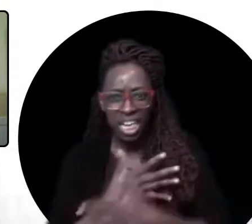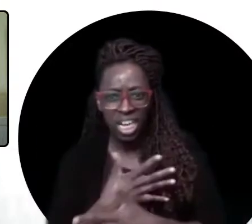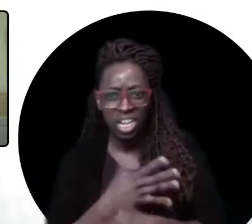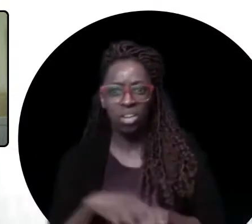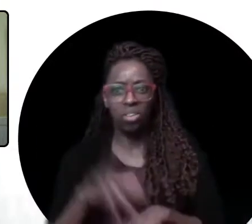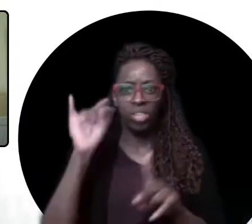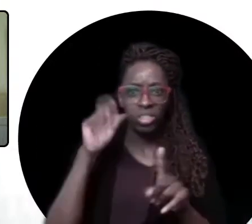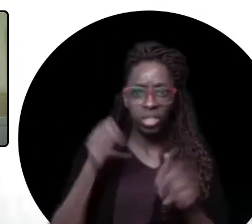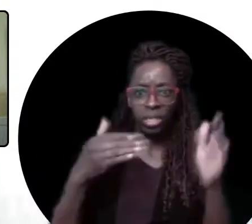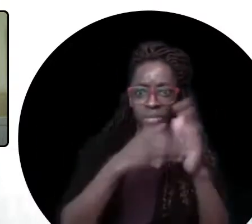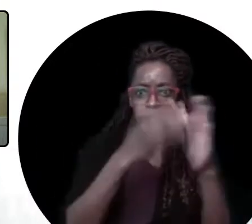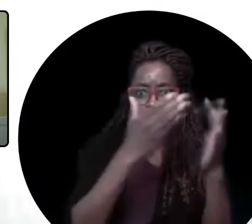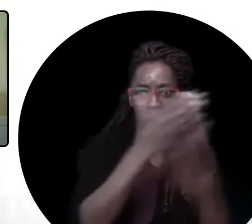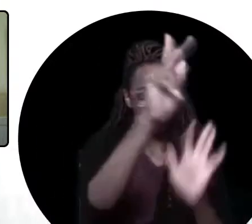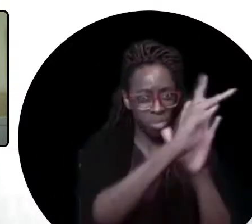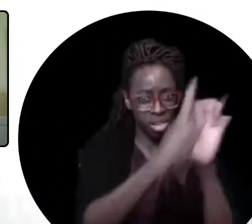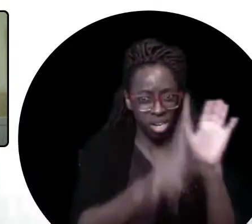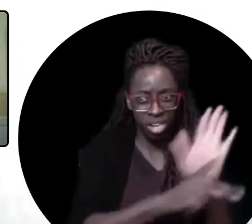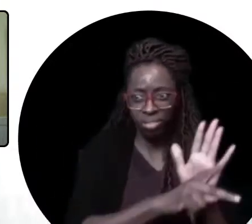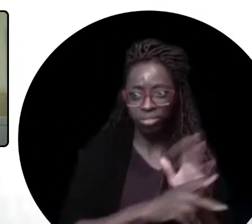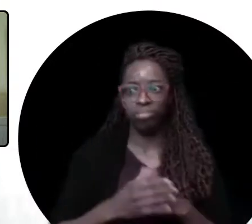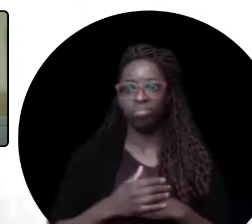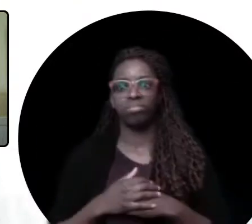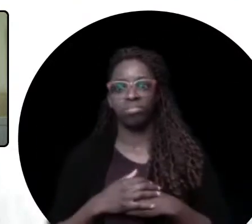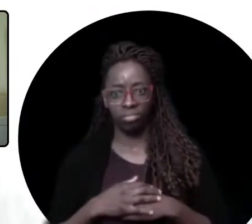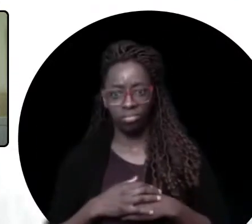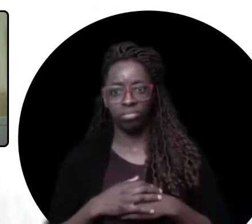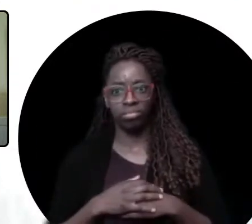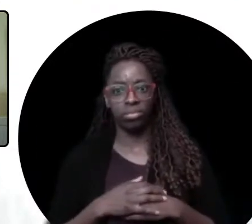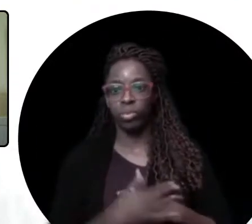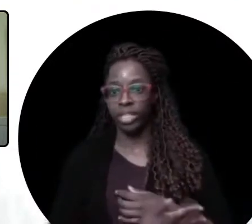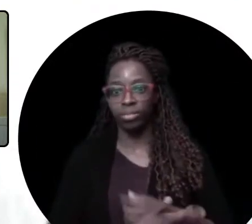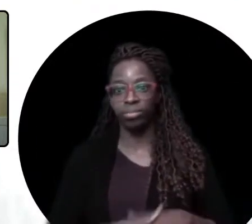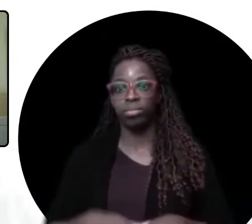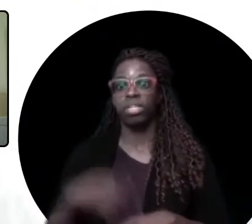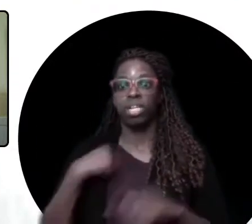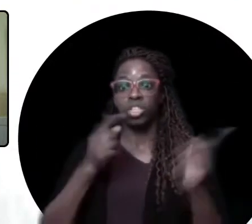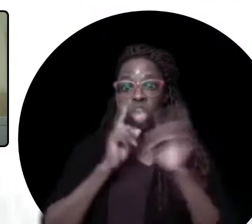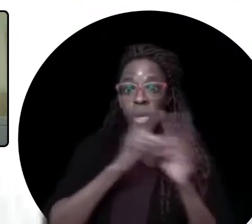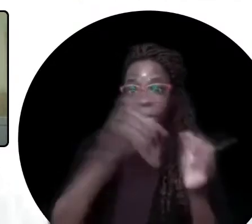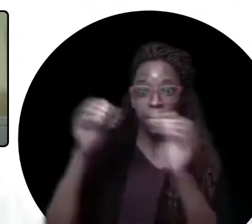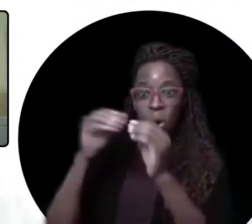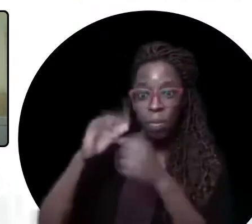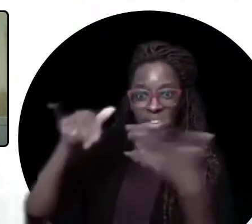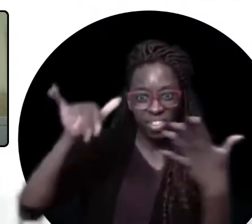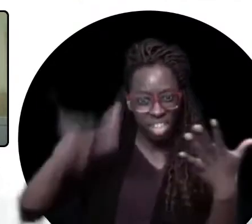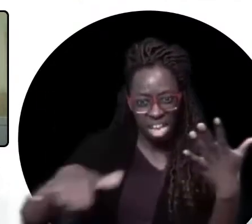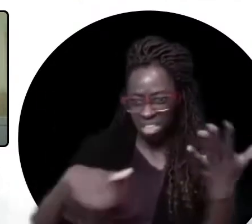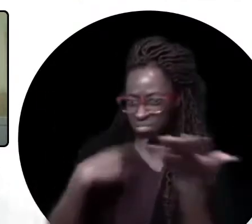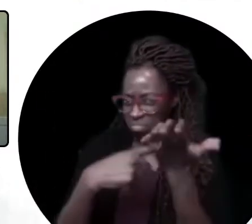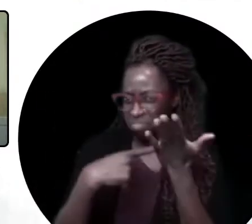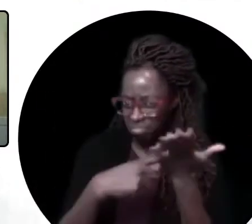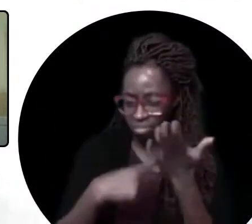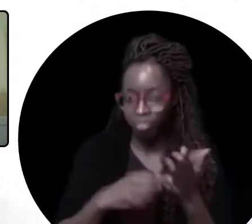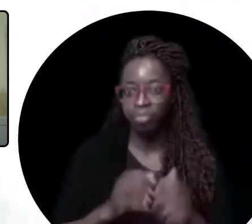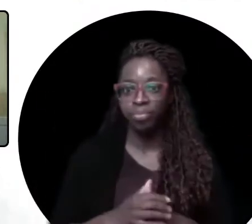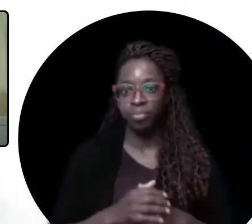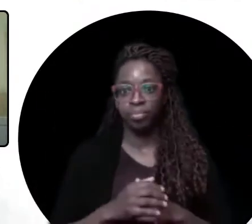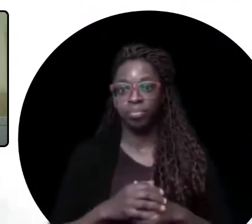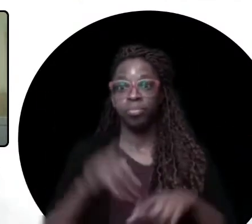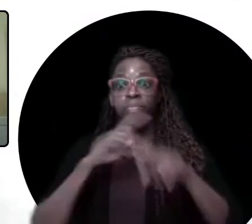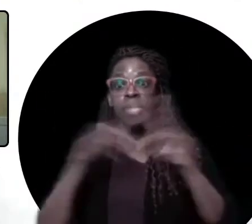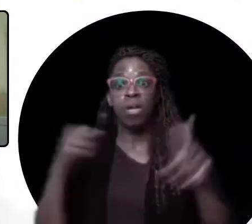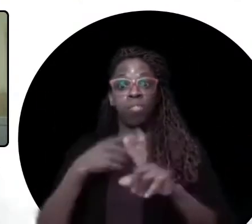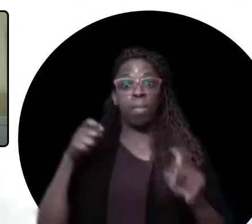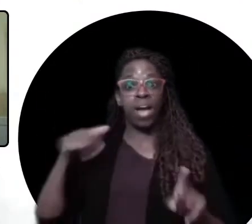that, but from an abolitionist perspective. So when you think about, like, here's the way we